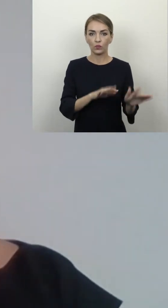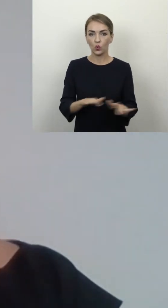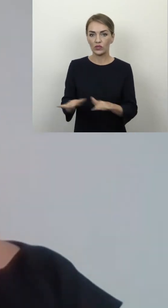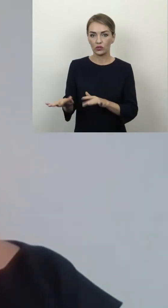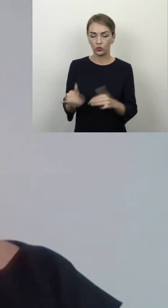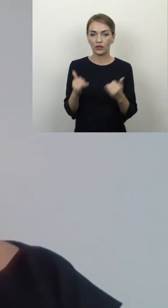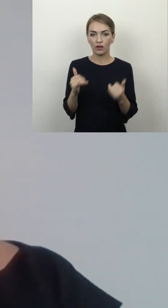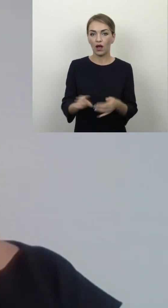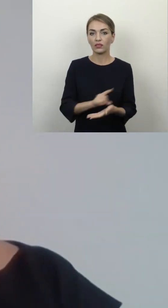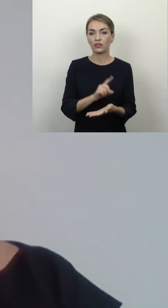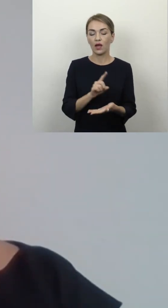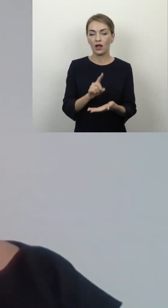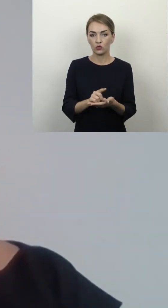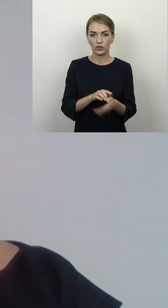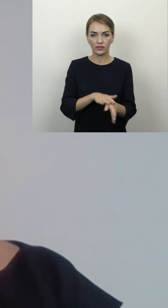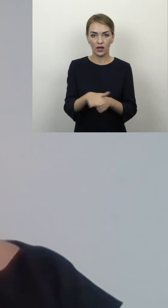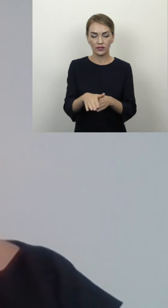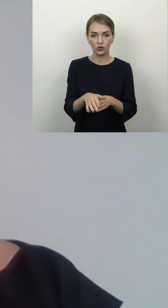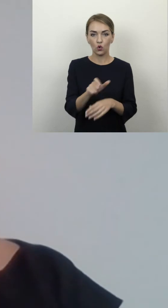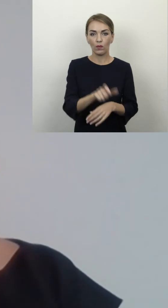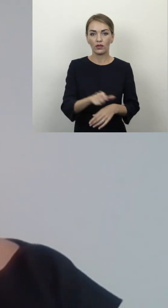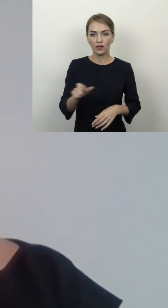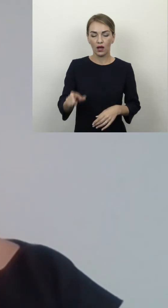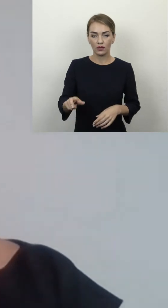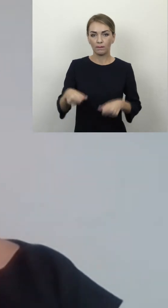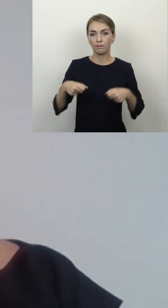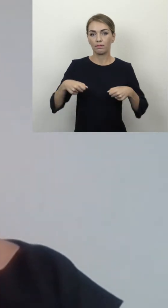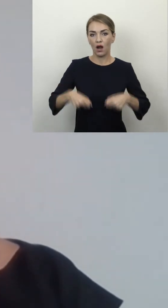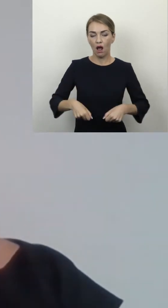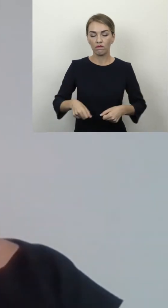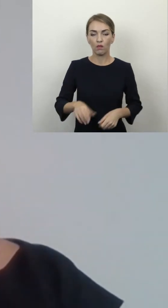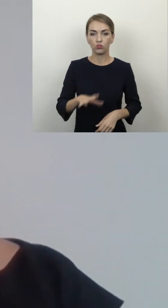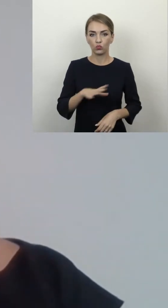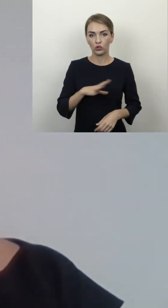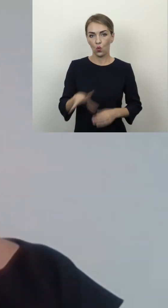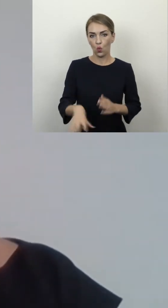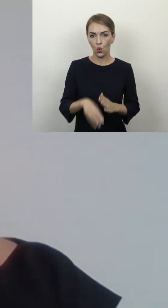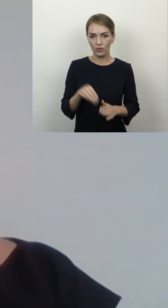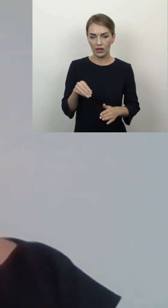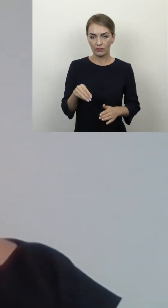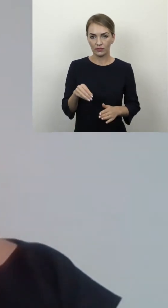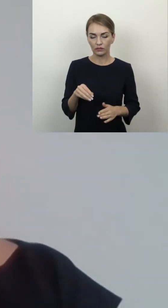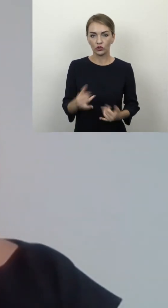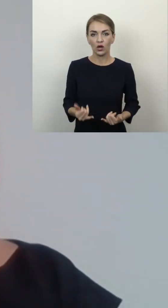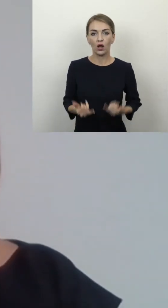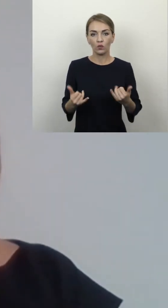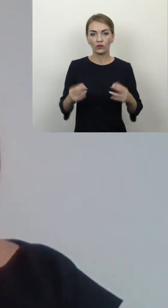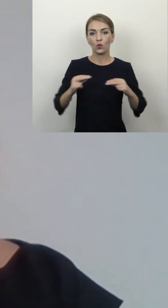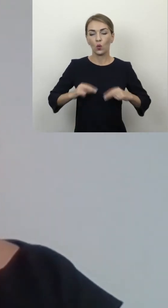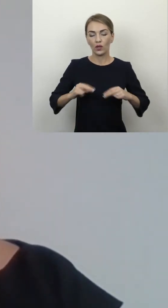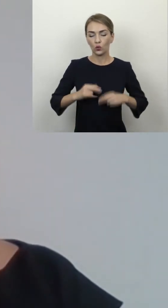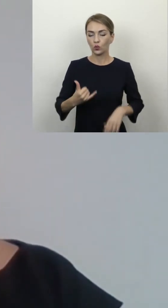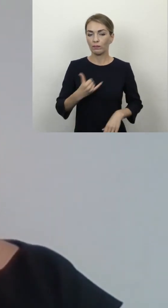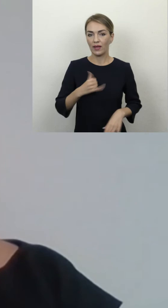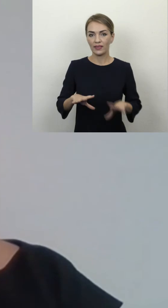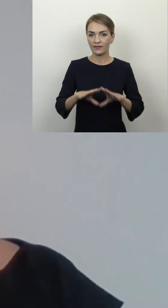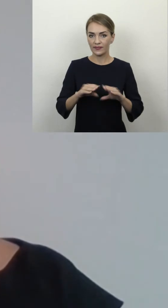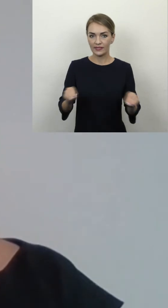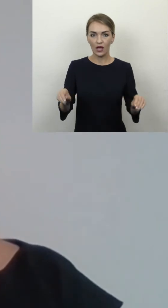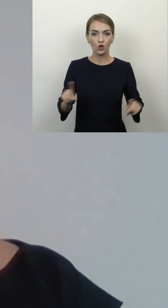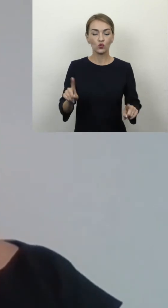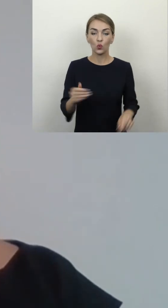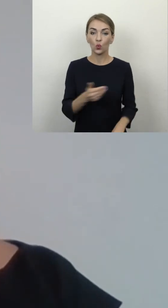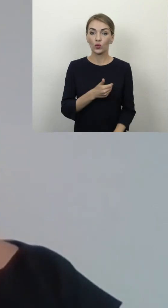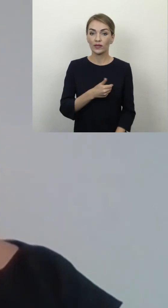to be changed to improve election procedures so that people could properly exercise their right to be